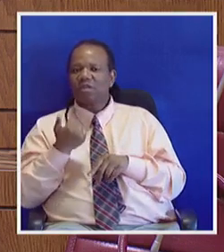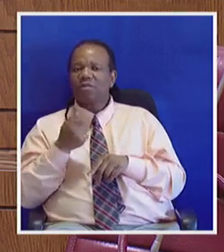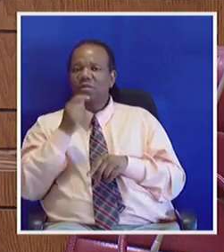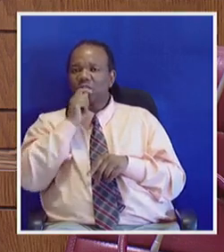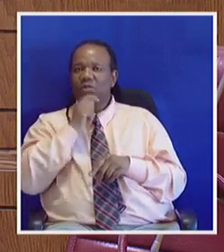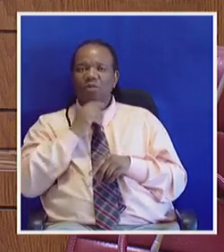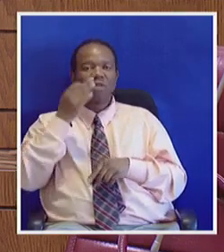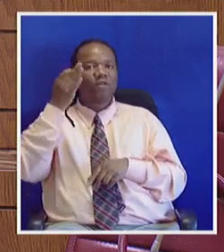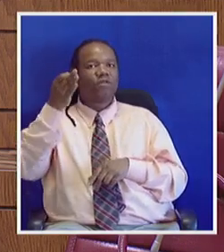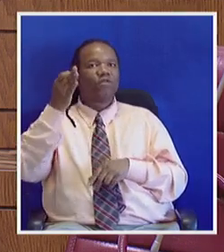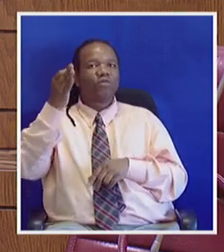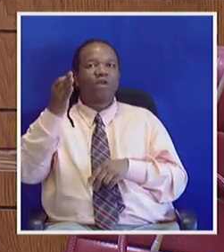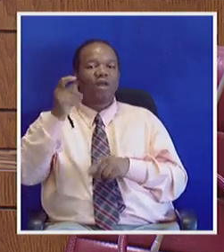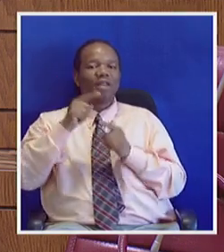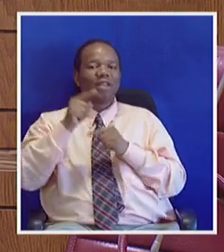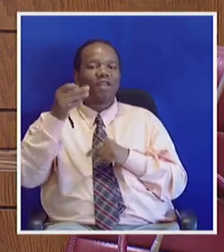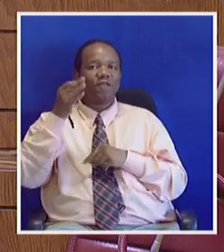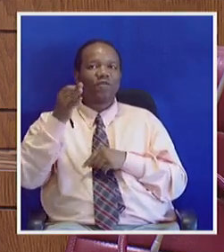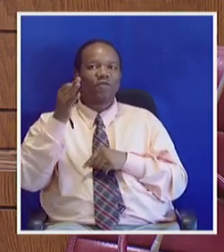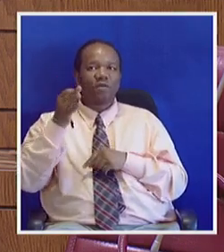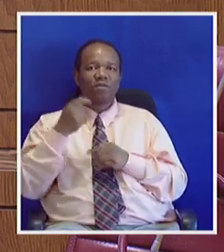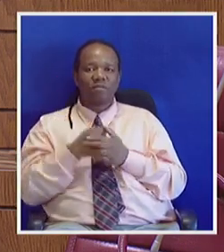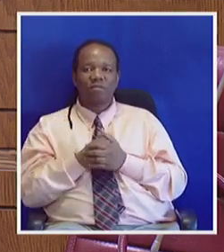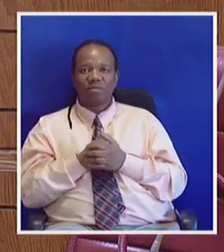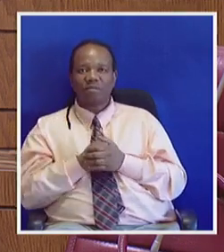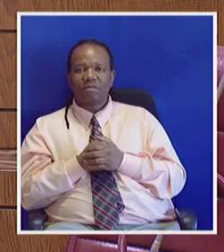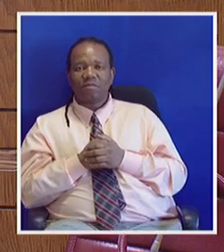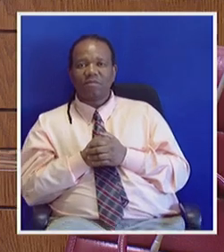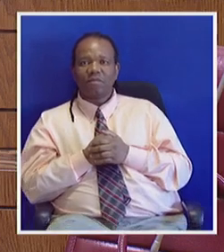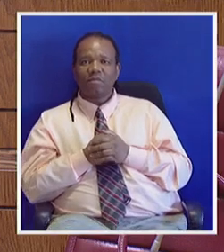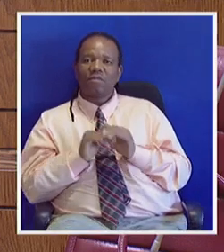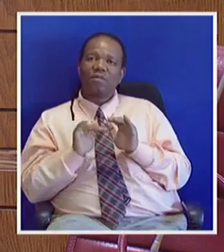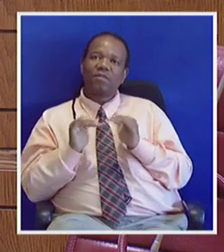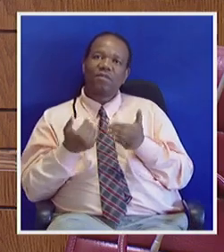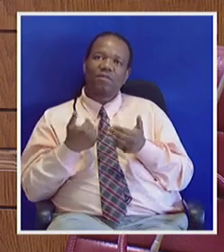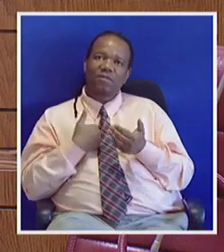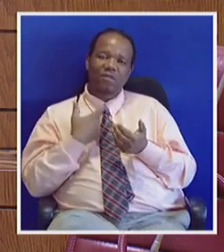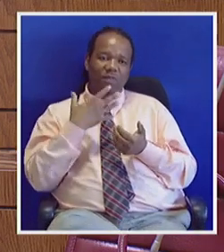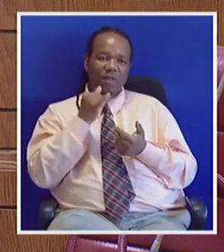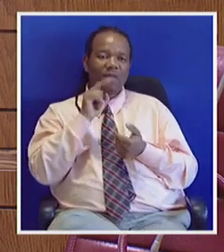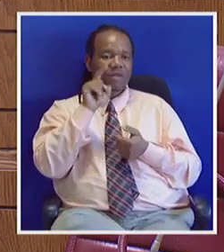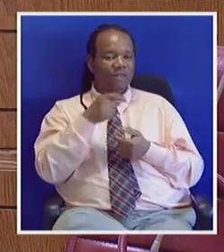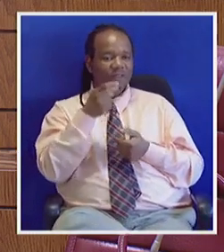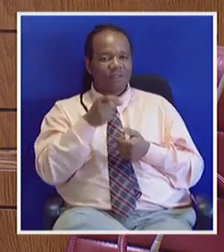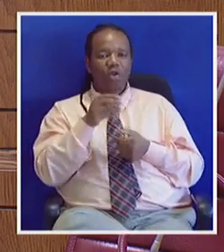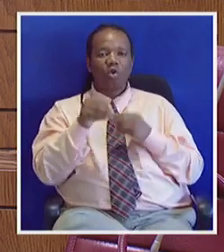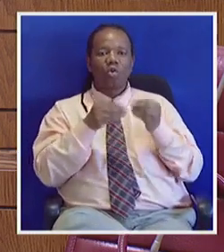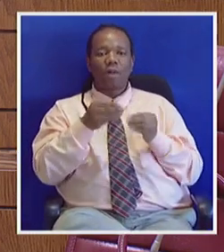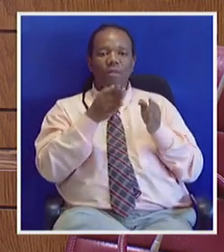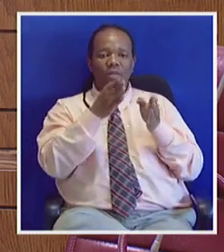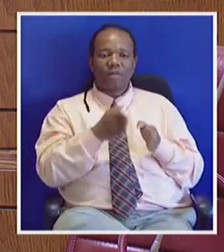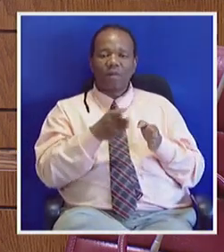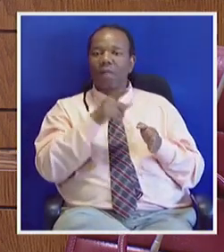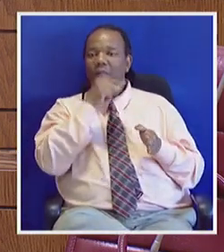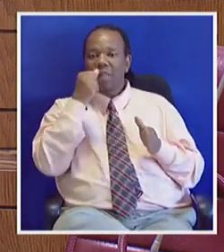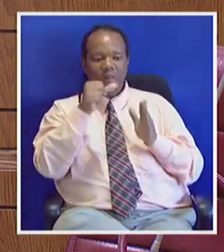Recommendation 15 of the report states very clearly on the need to sanction corrupt individuals and develop a register for